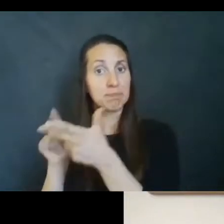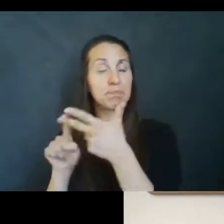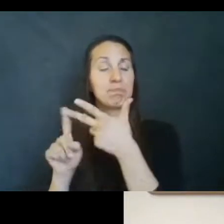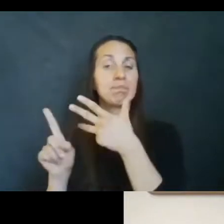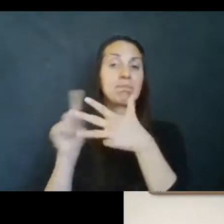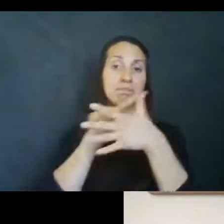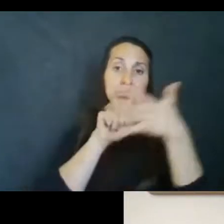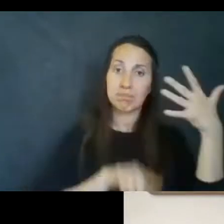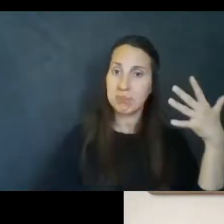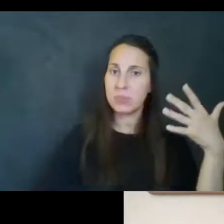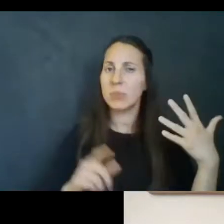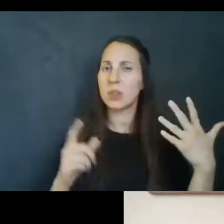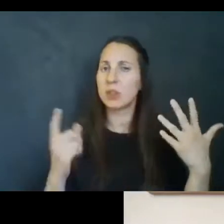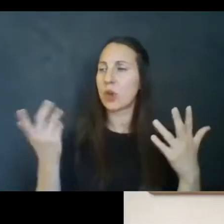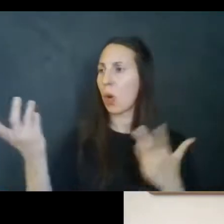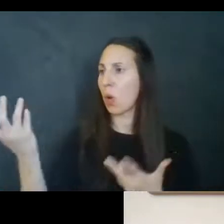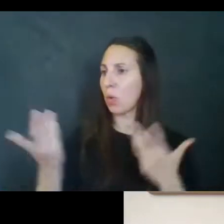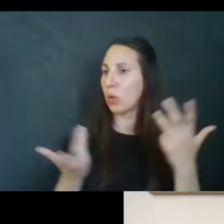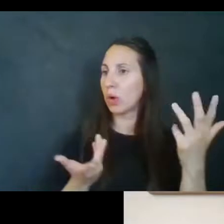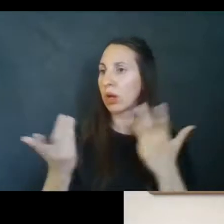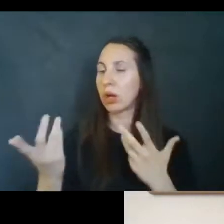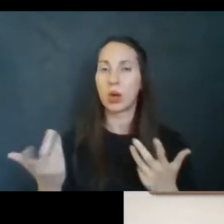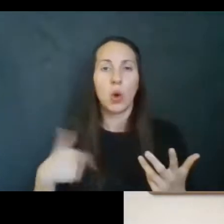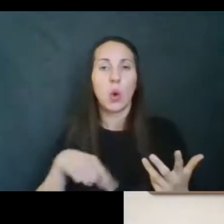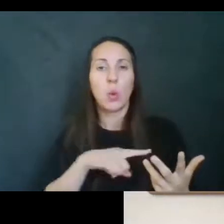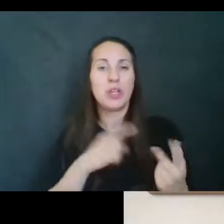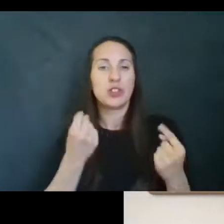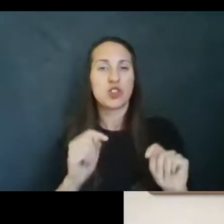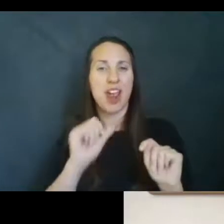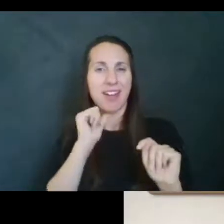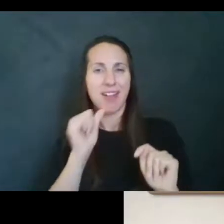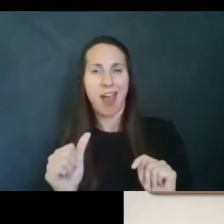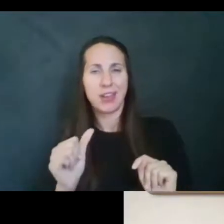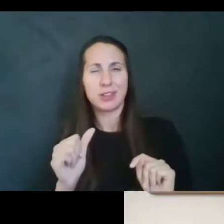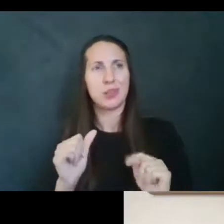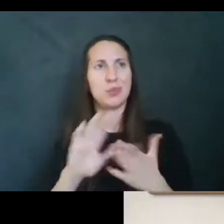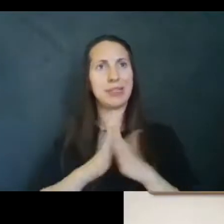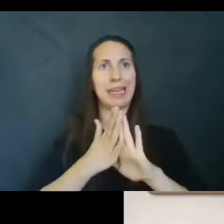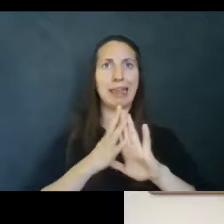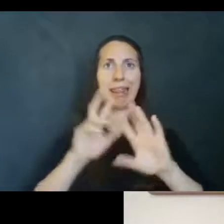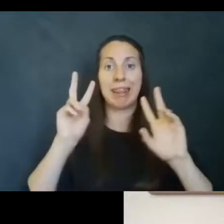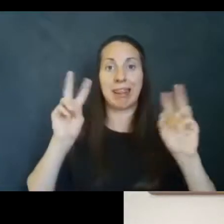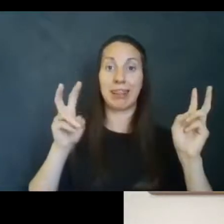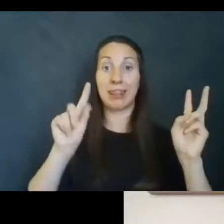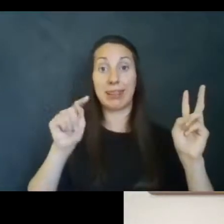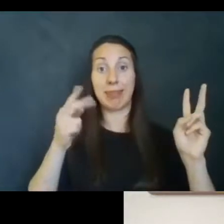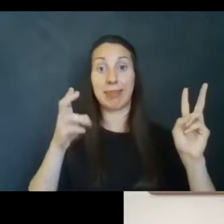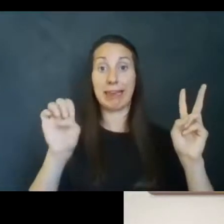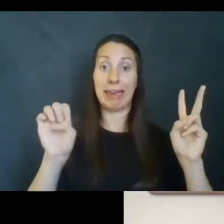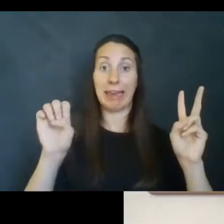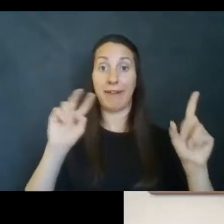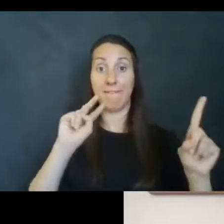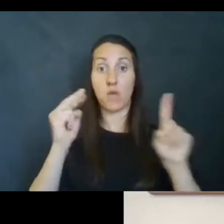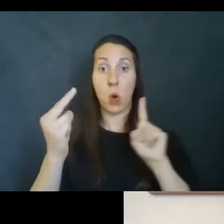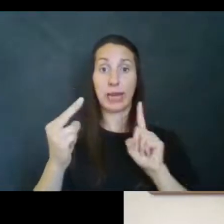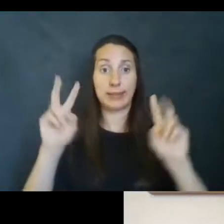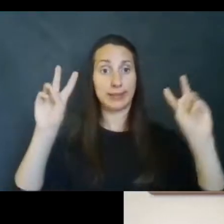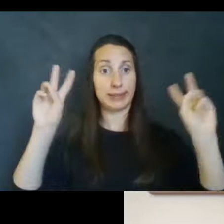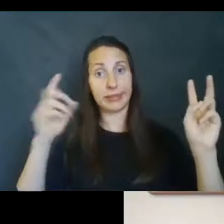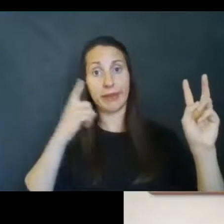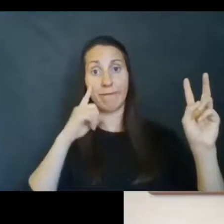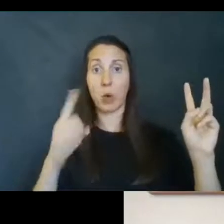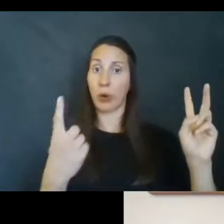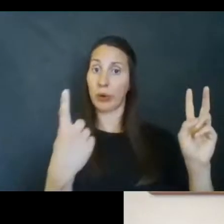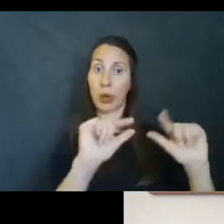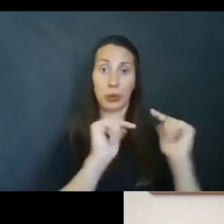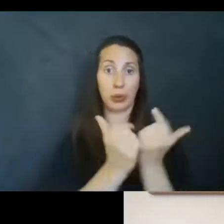being a collective voice for any affinity group, but being representative of a voice within an